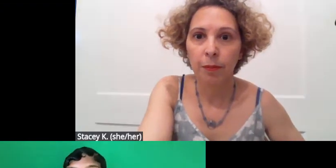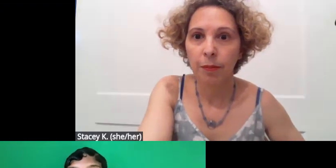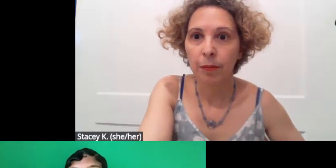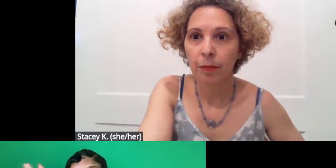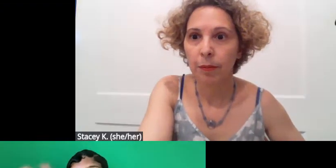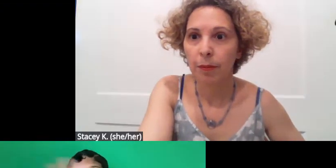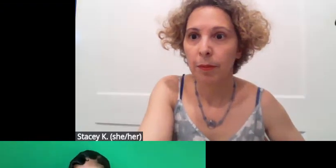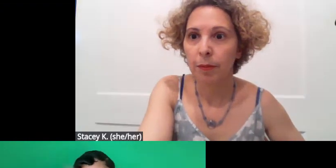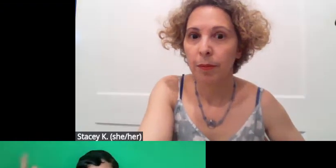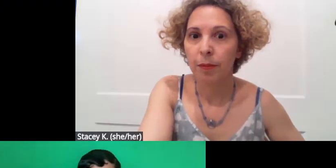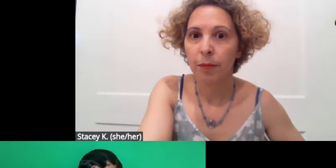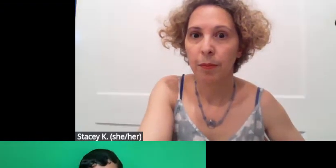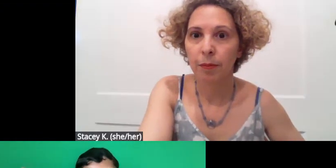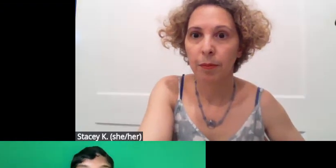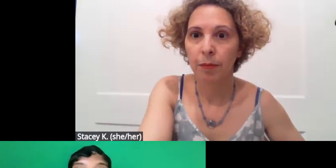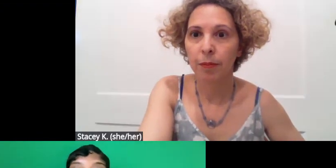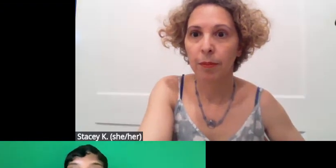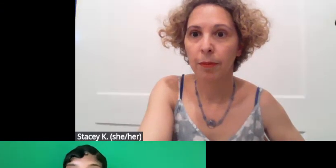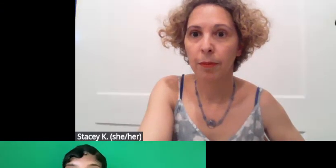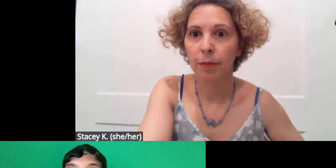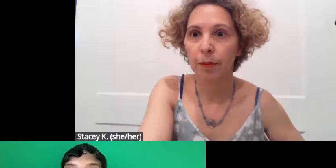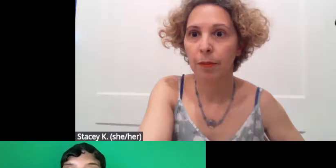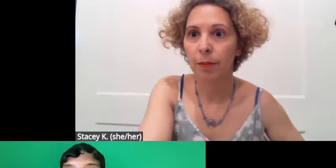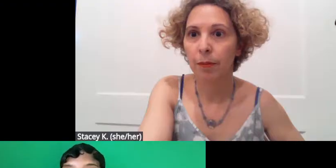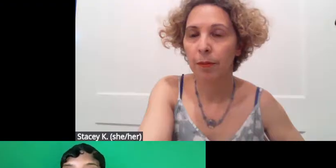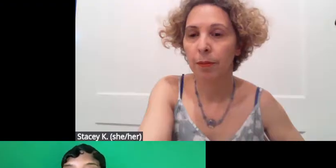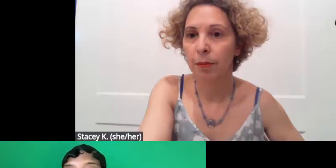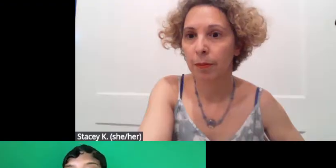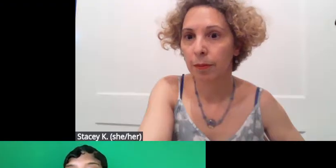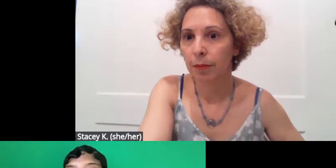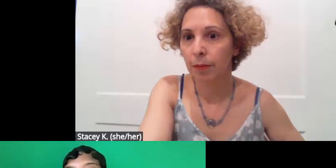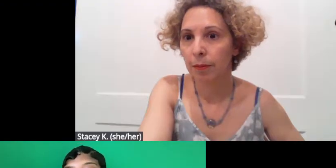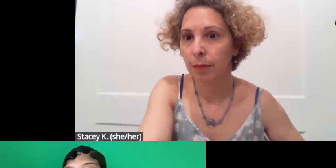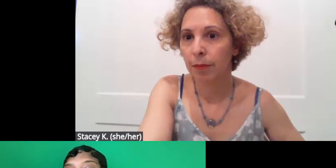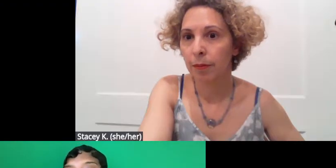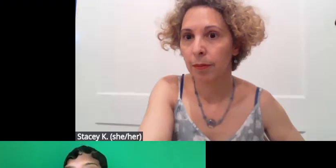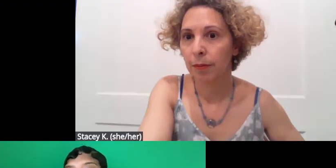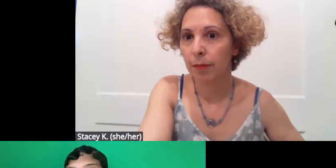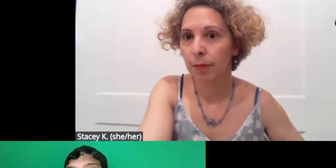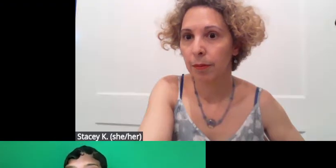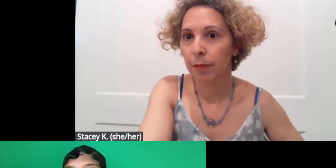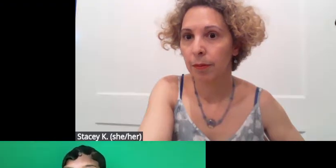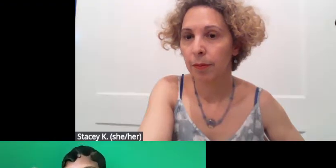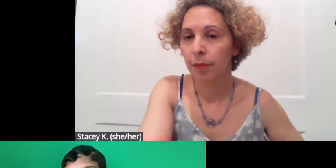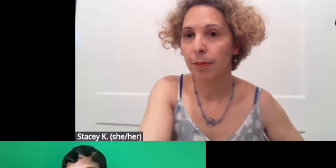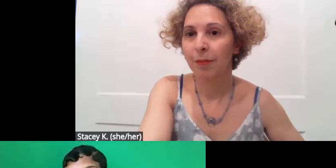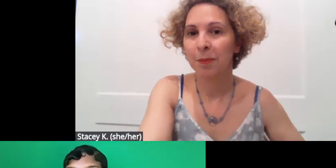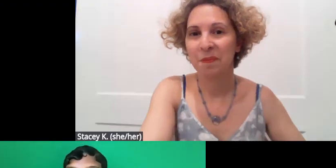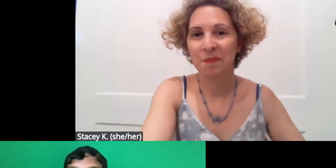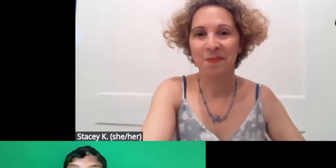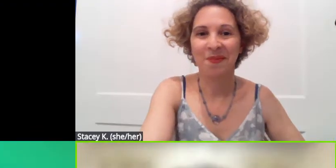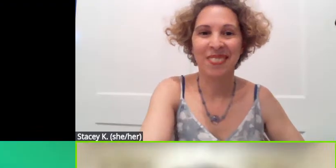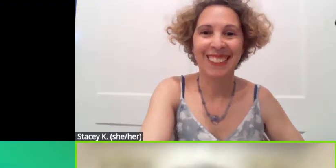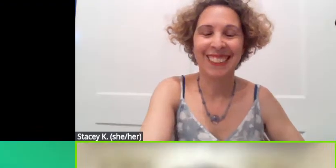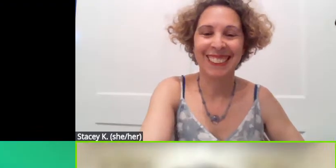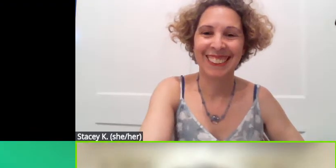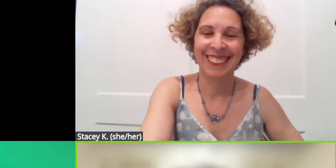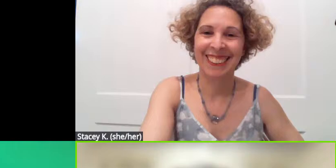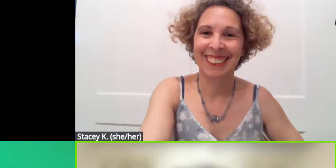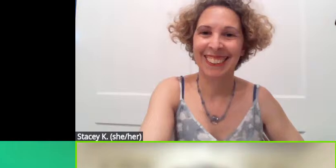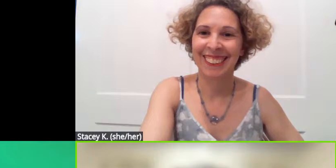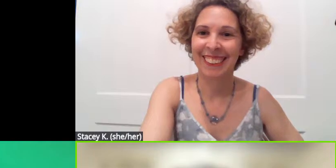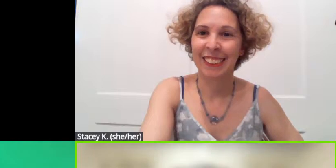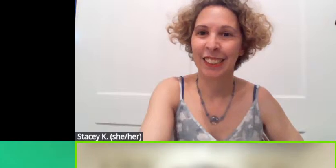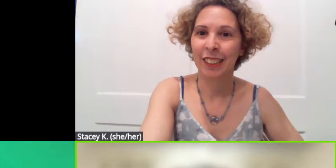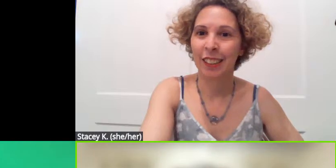blurred. Closed captioning is enabled and can be turned on by participants. At Inform Your Community,